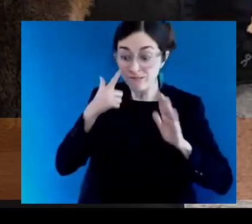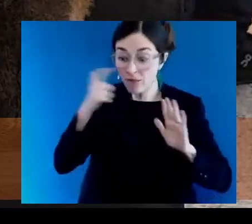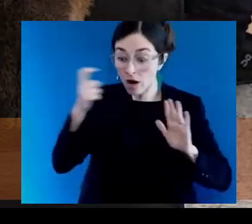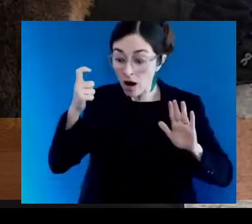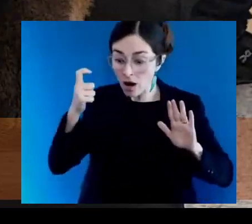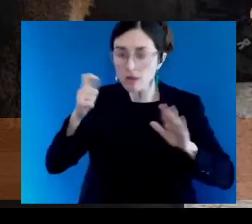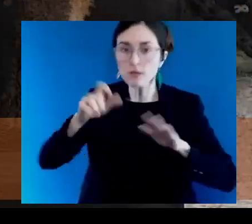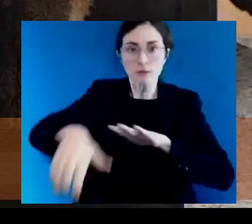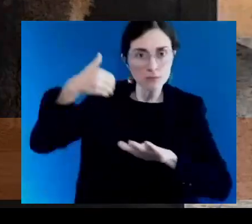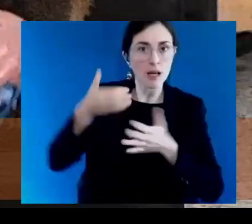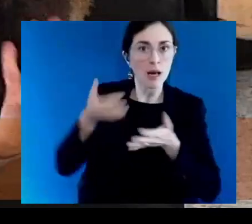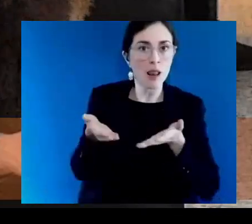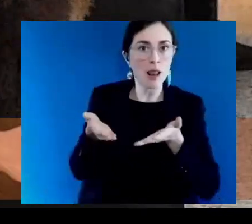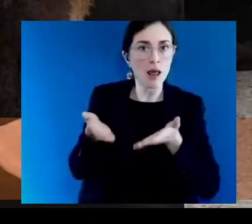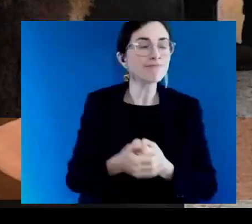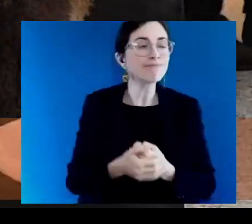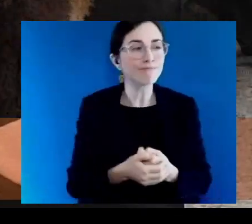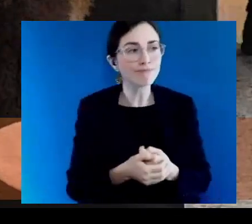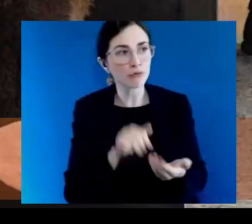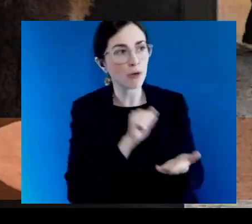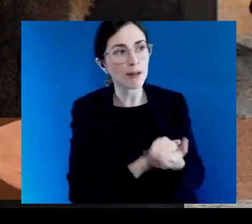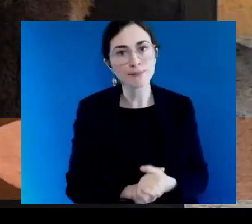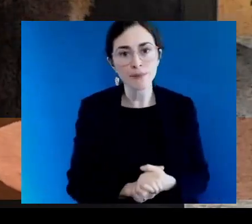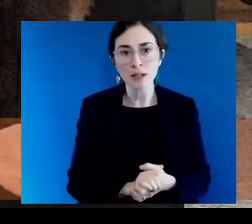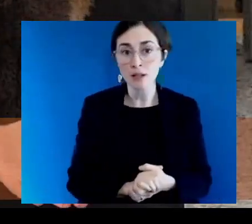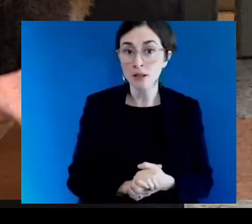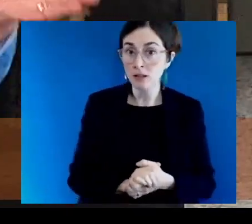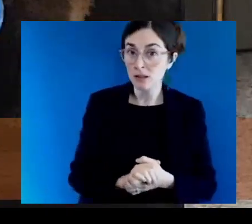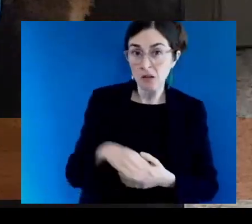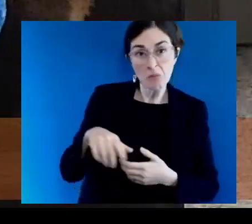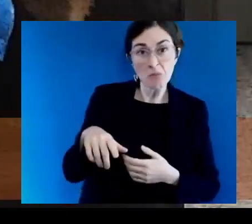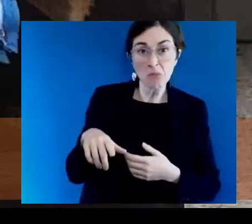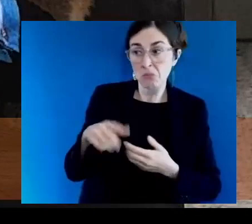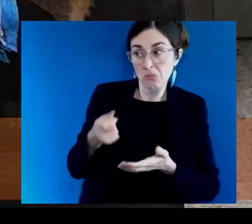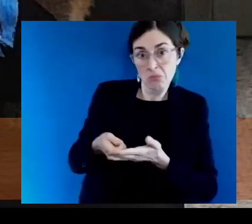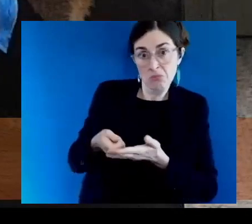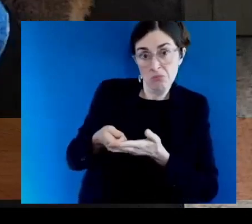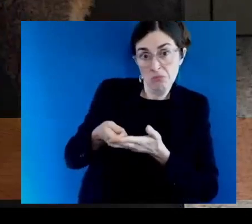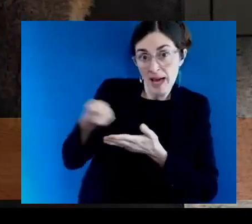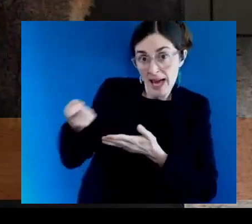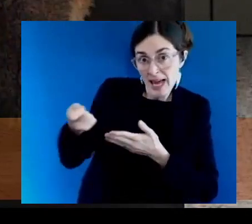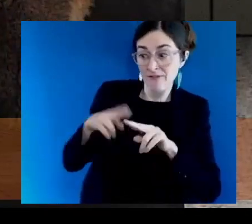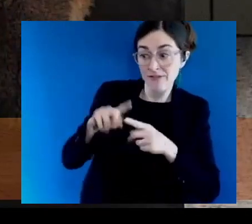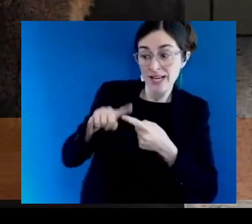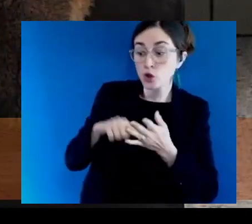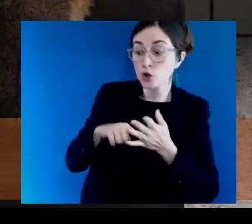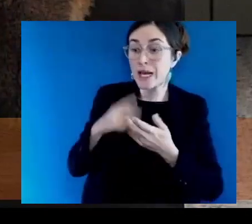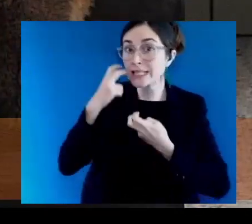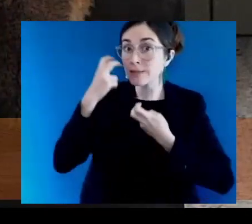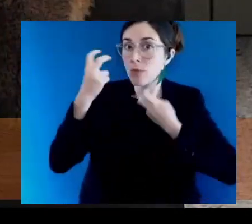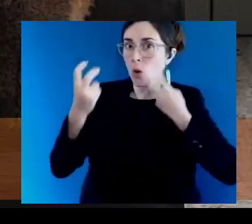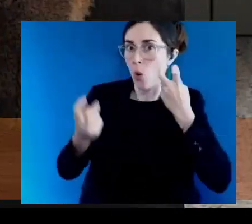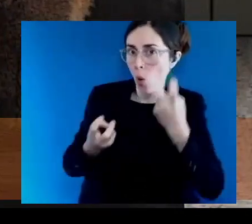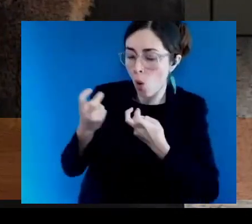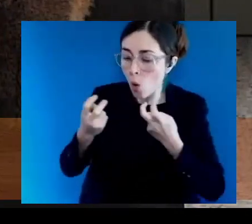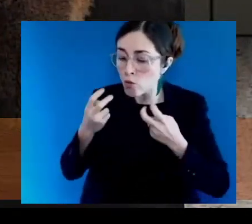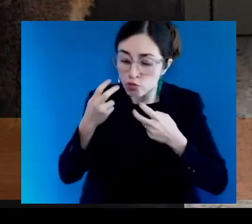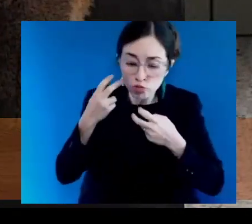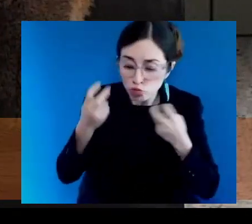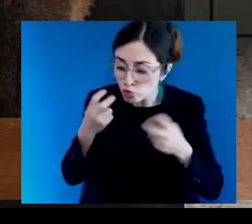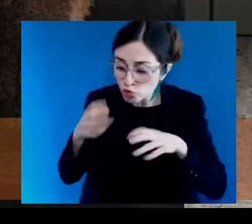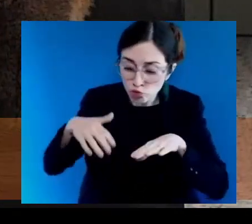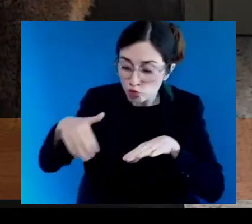yes. And a fee might be paid for exploration, but a royalty is